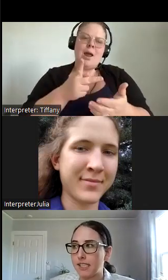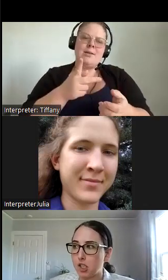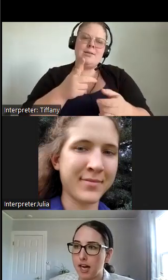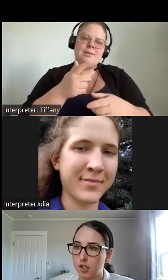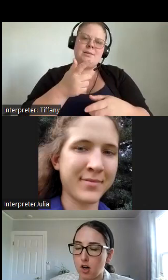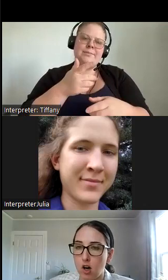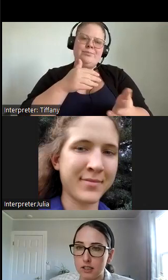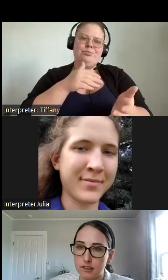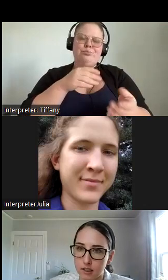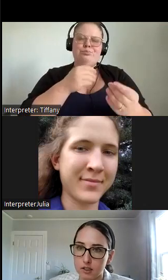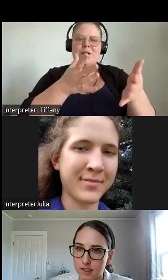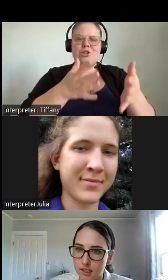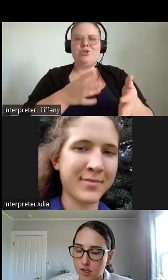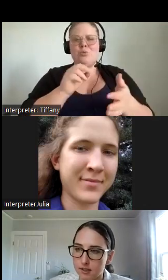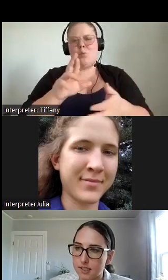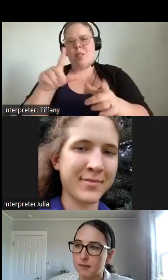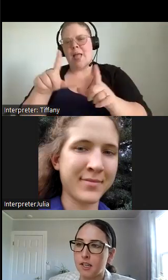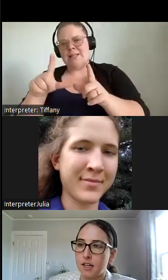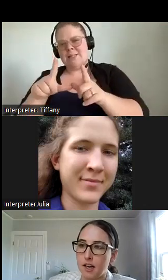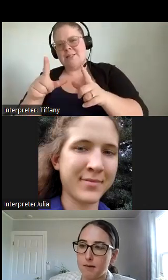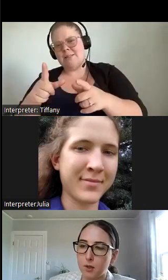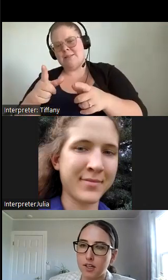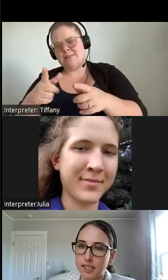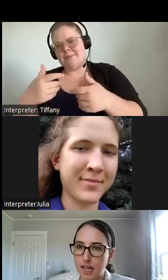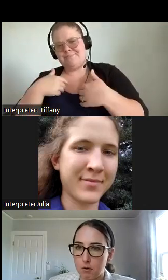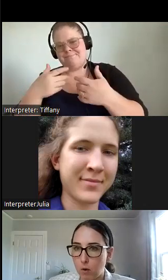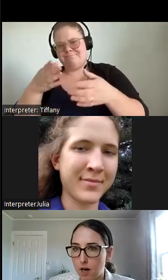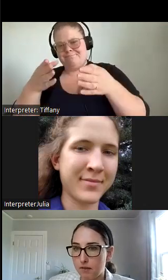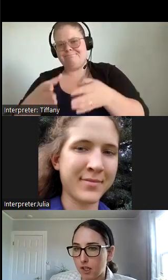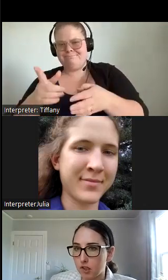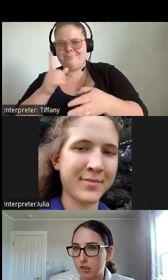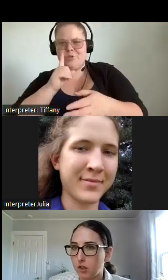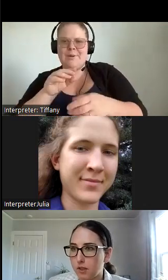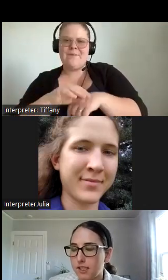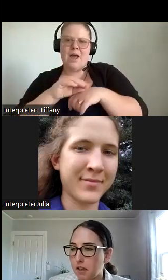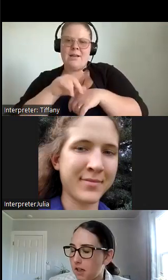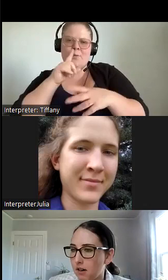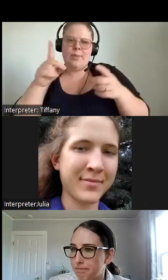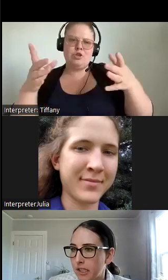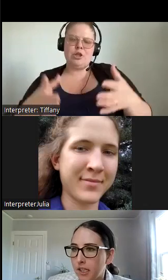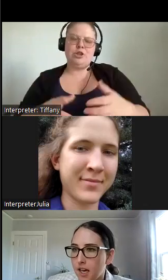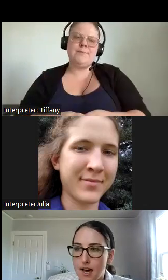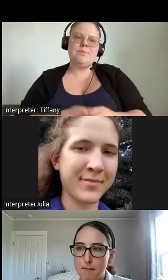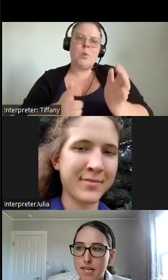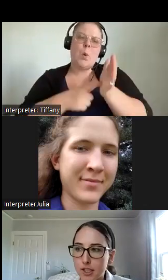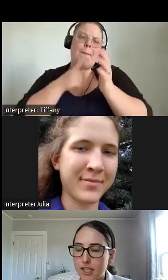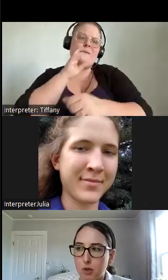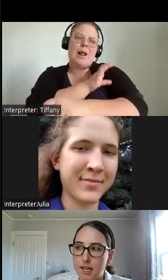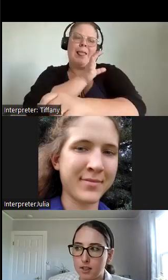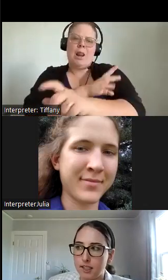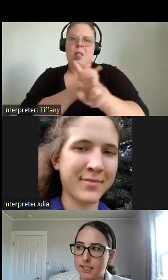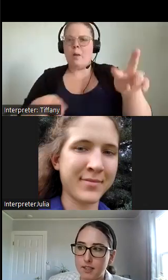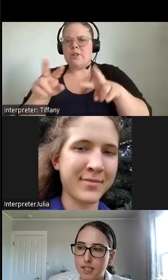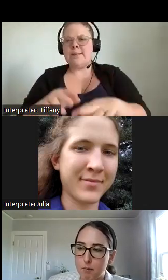to advise the director on clinical decisions. So there is that requirement for clinical oversight here. Each